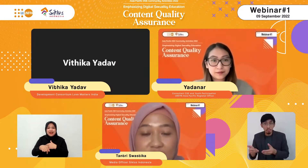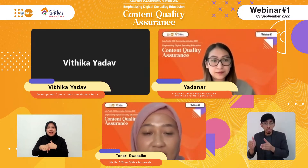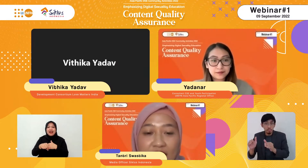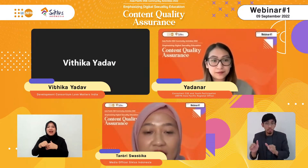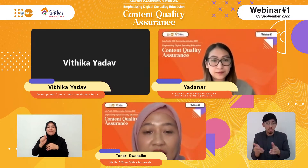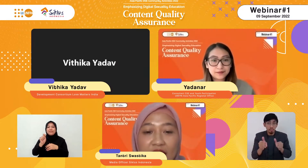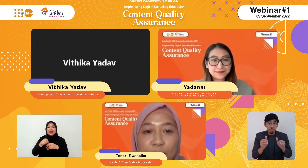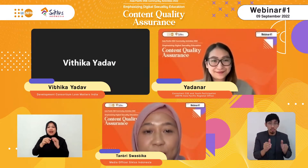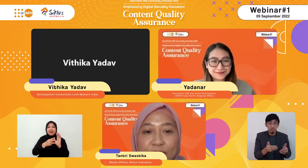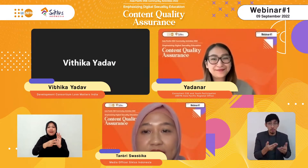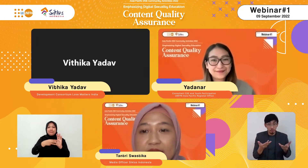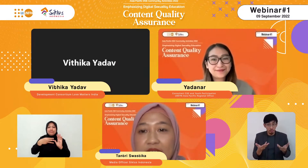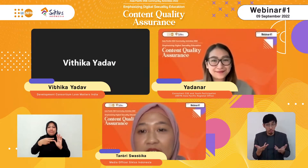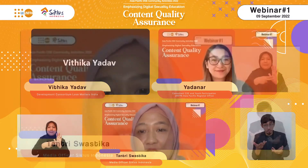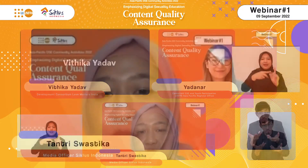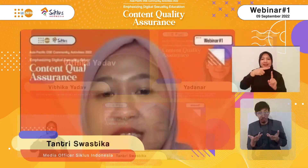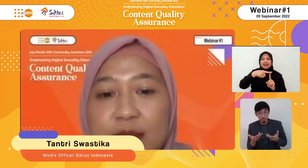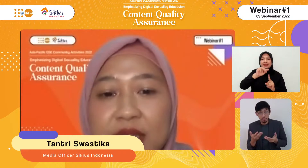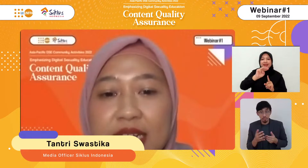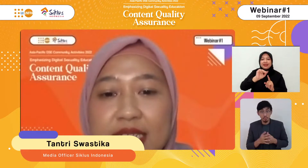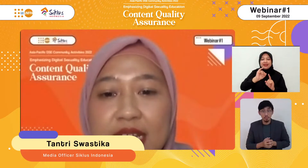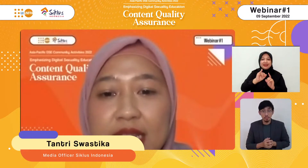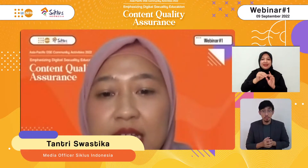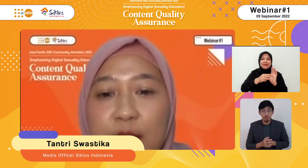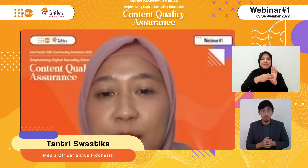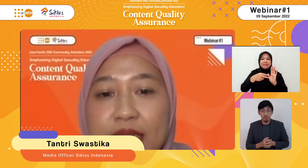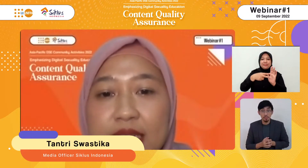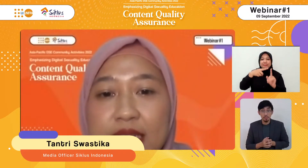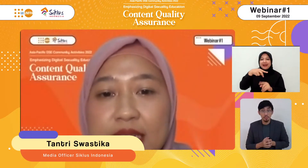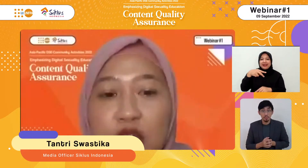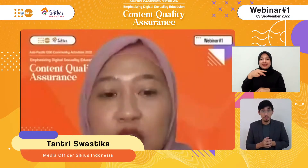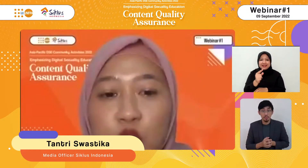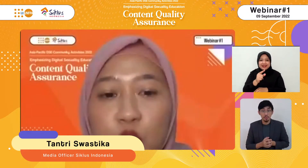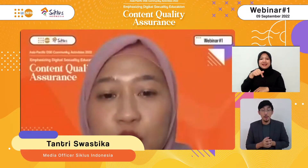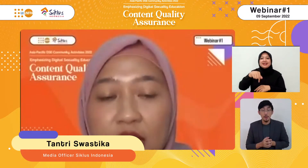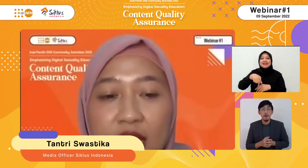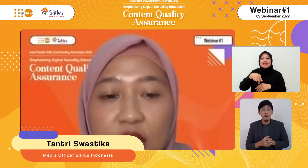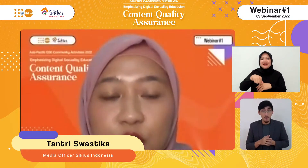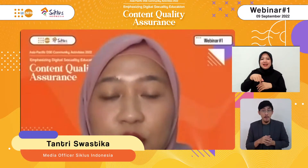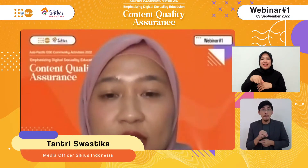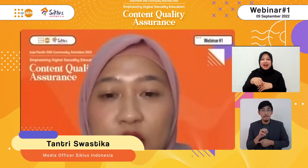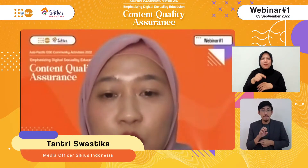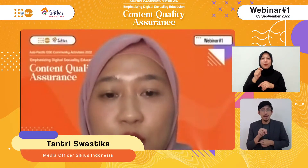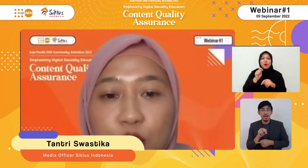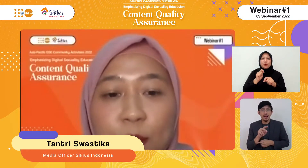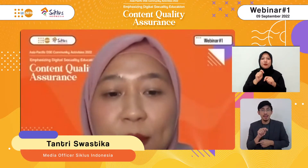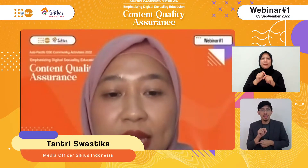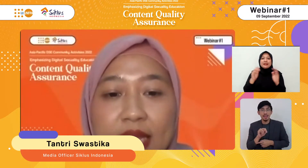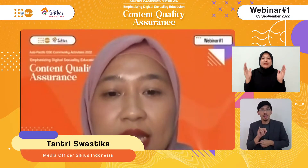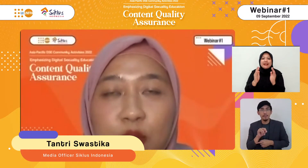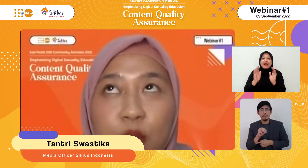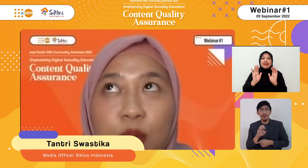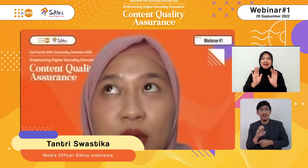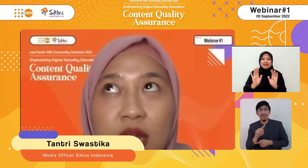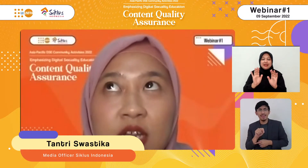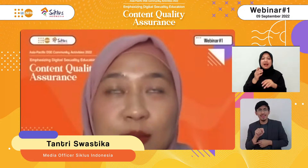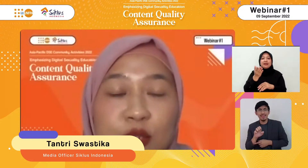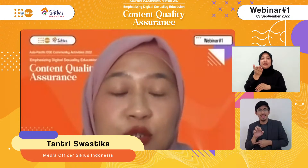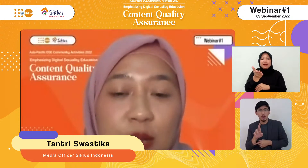short. Please, our team can send the Menti code. You can go through Menti